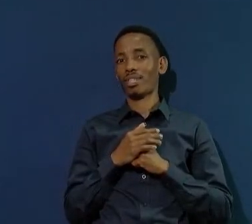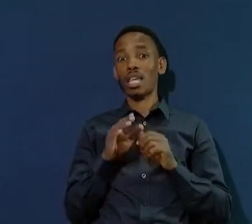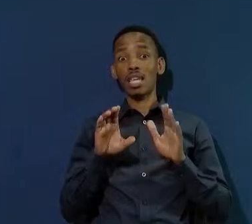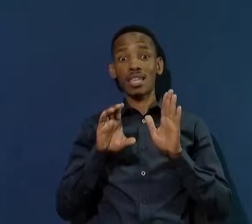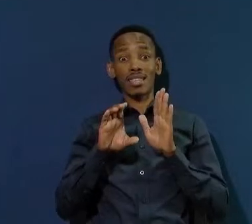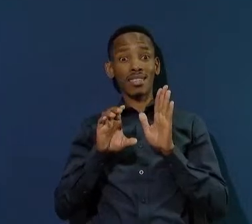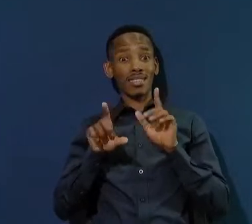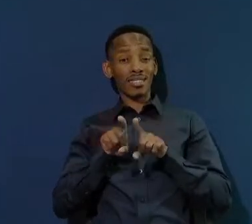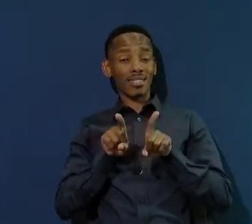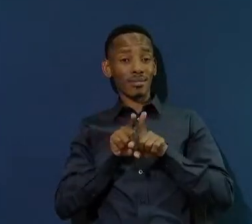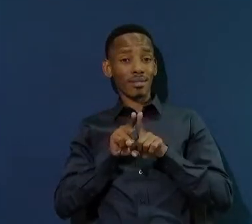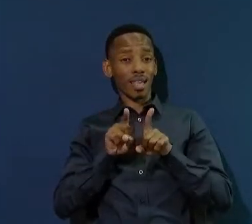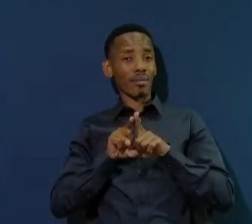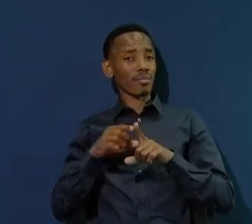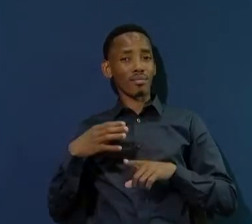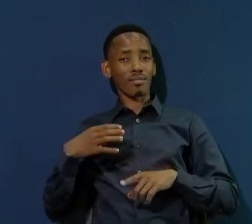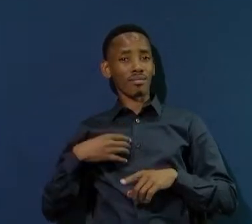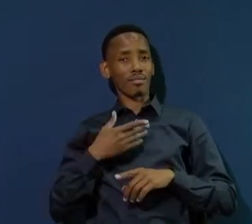Why